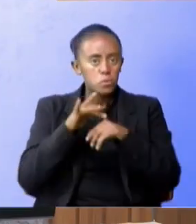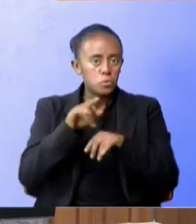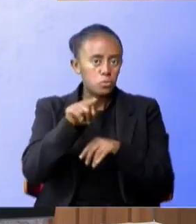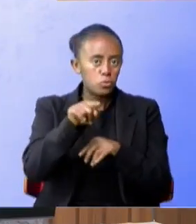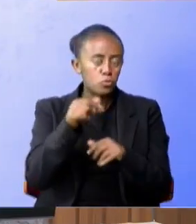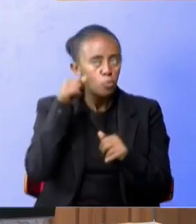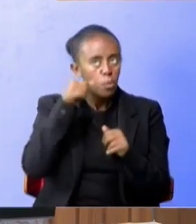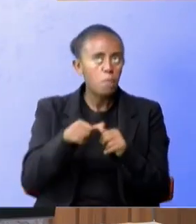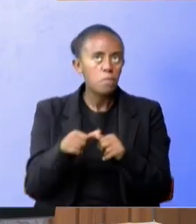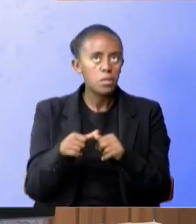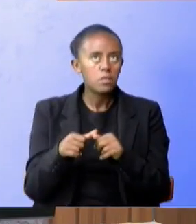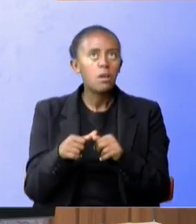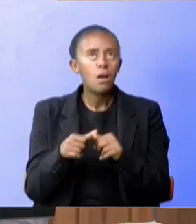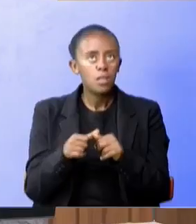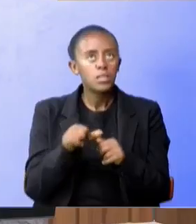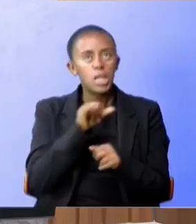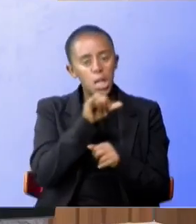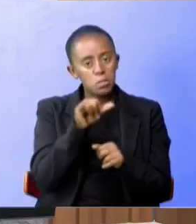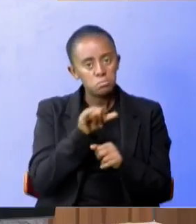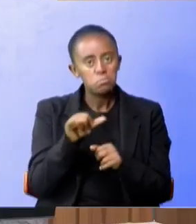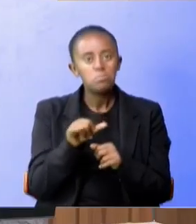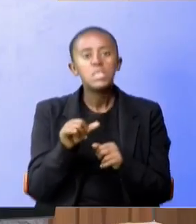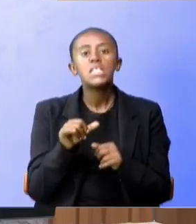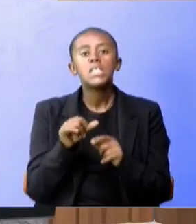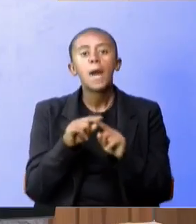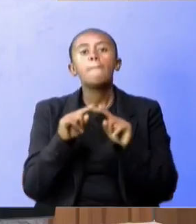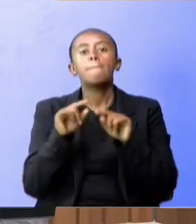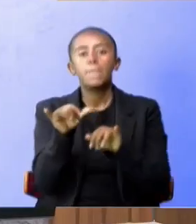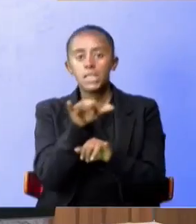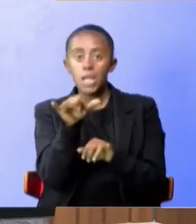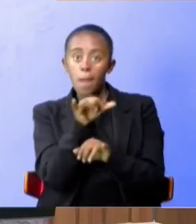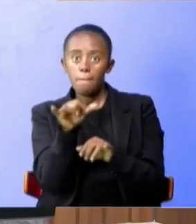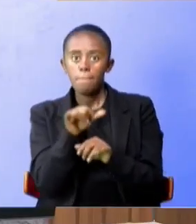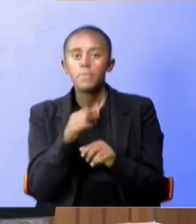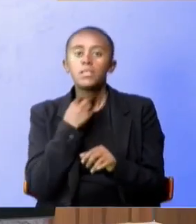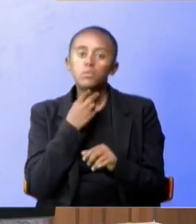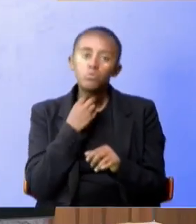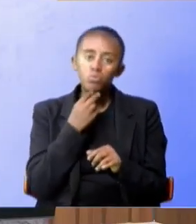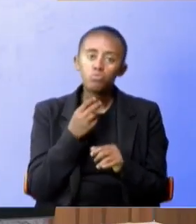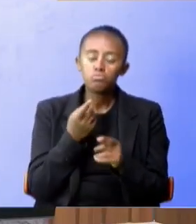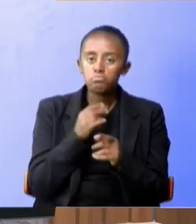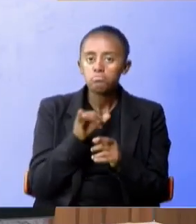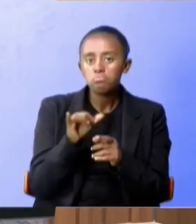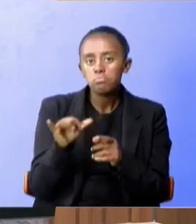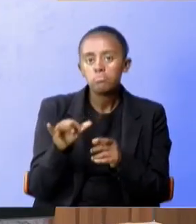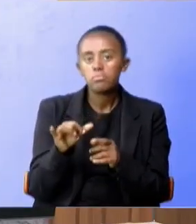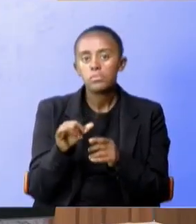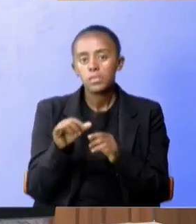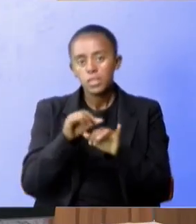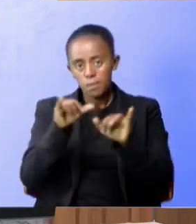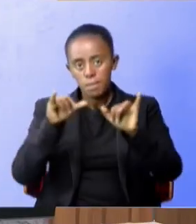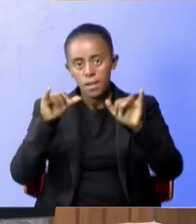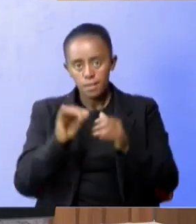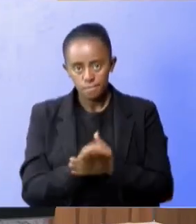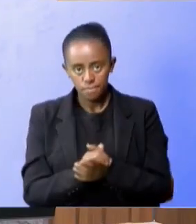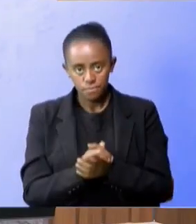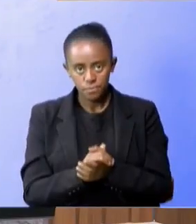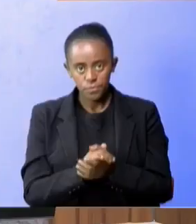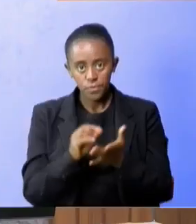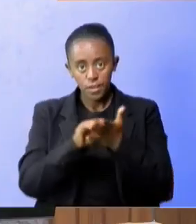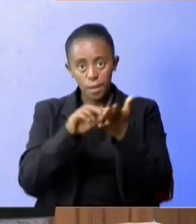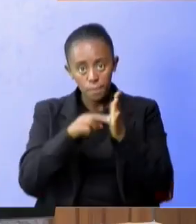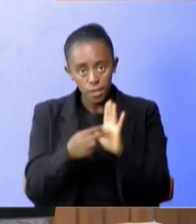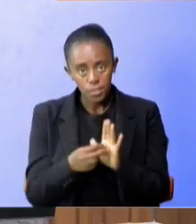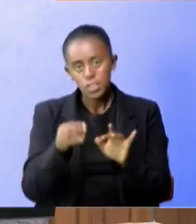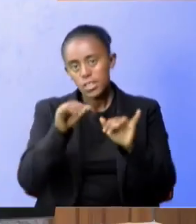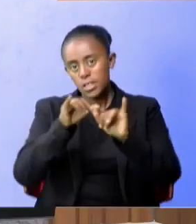to remember synonym because it has the same sound as same or similar. So that means it is